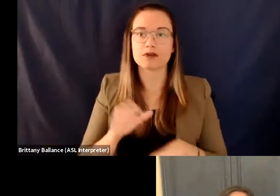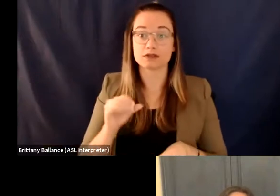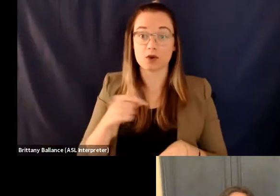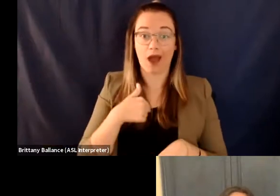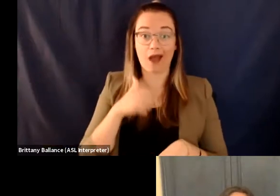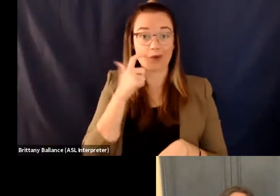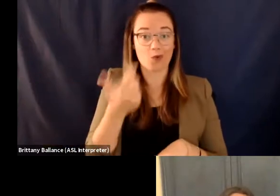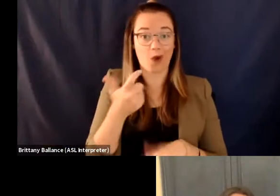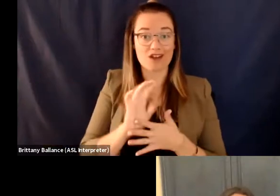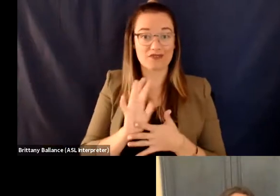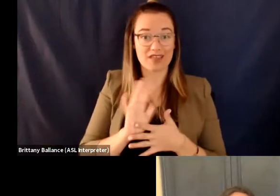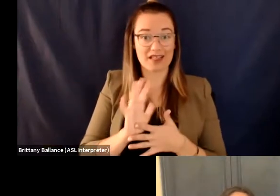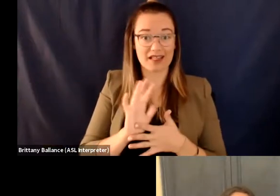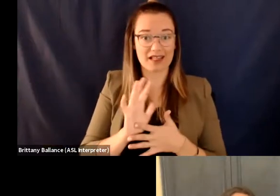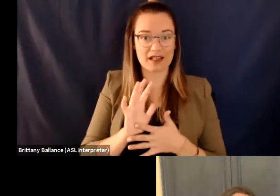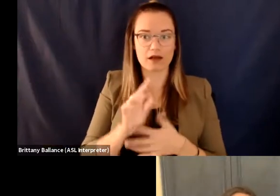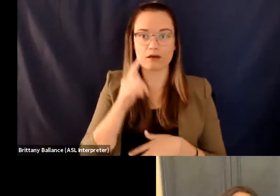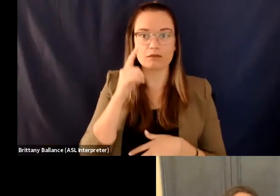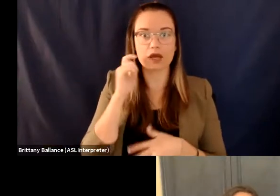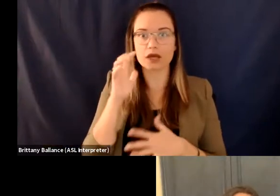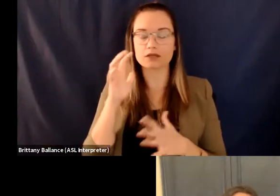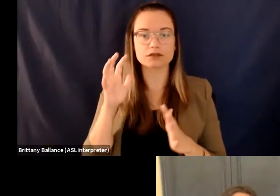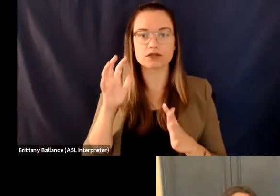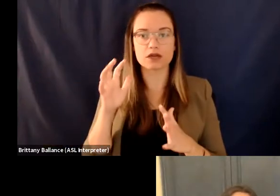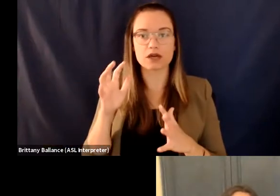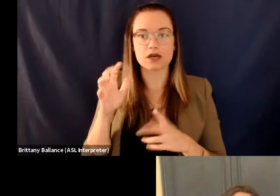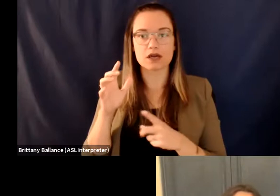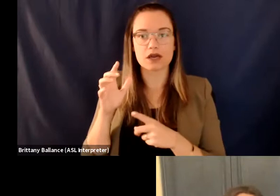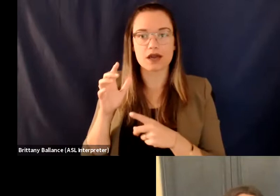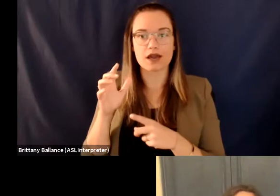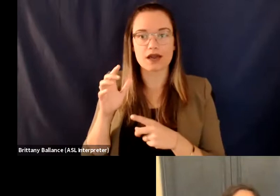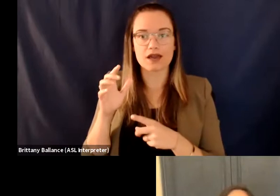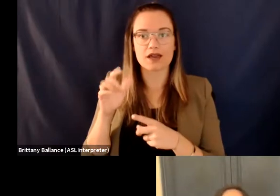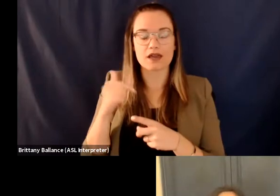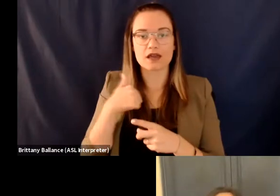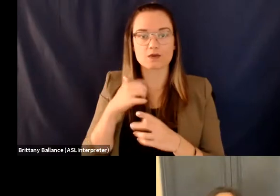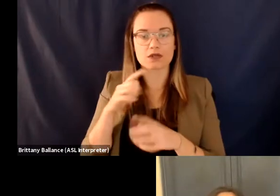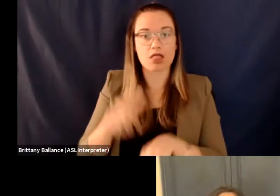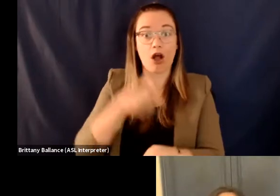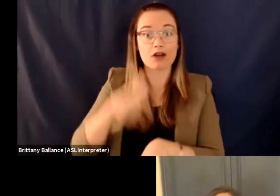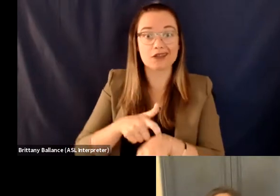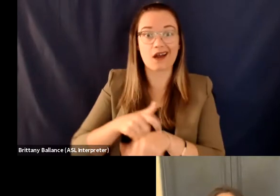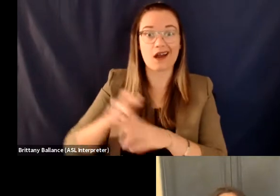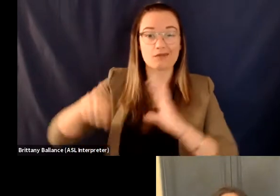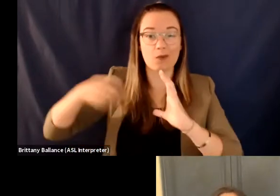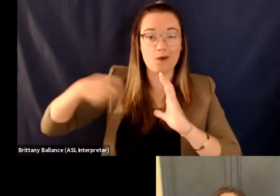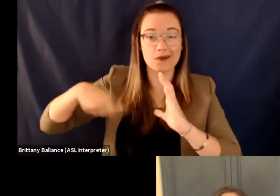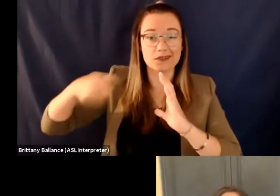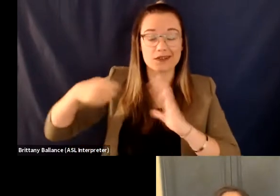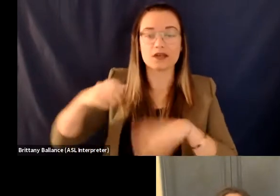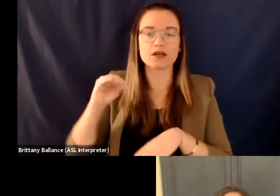the footage, because he was like so pained by having filmed it that I don't think he could actually watch it. So I watched it. So we sort of had